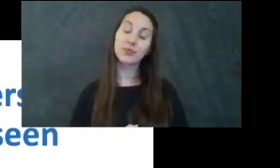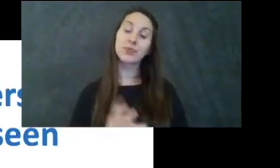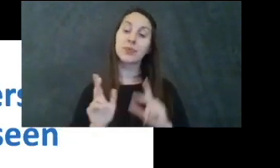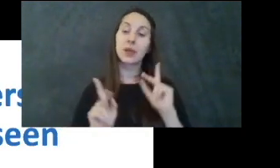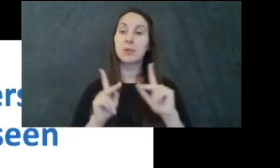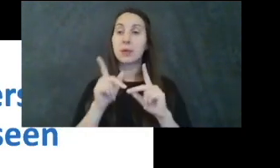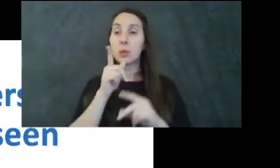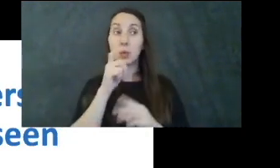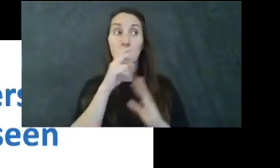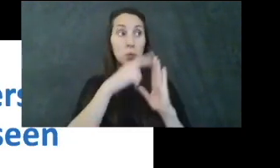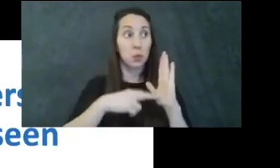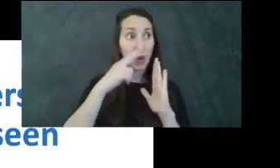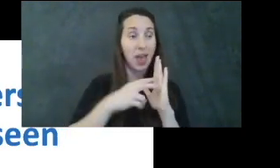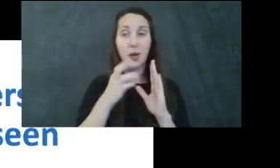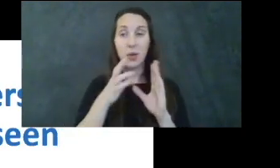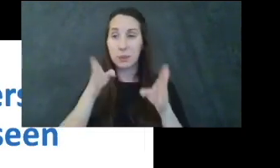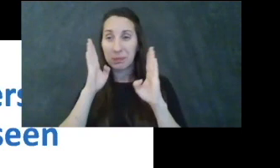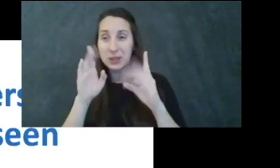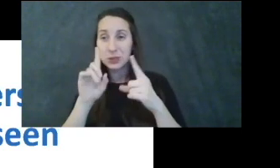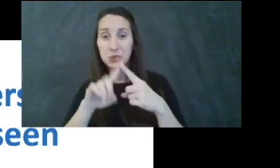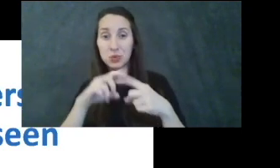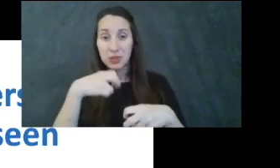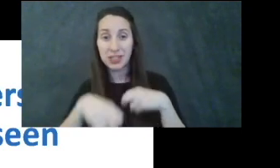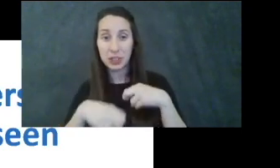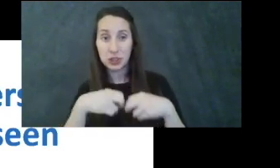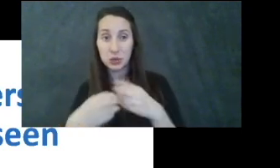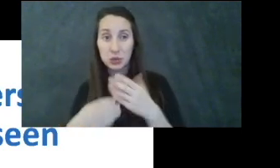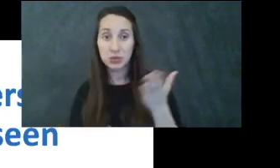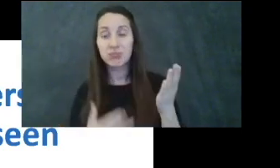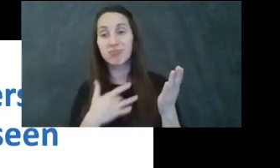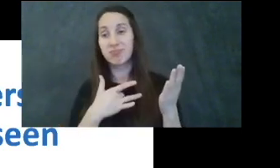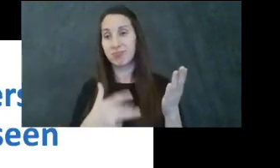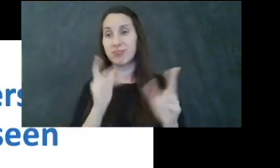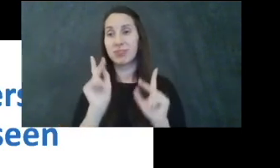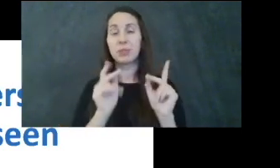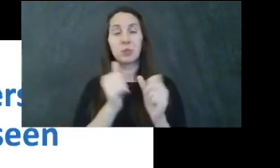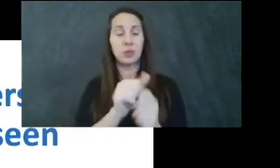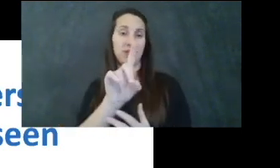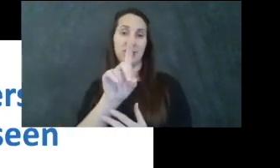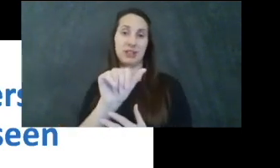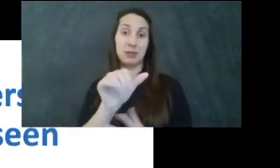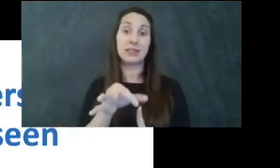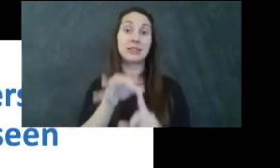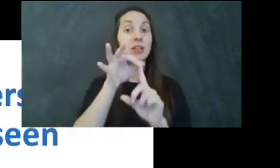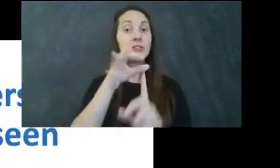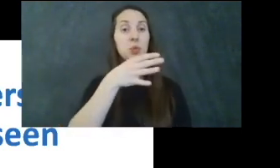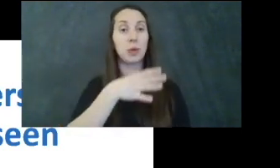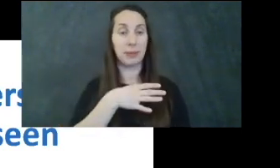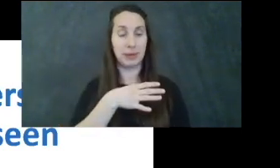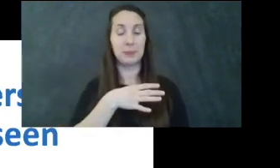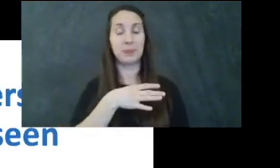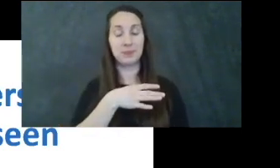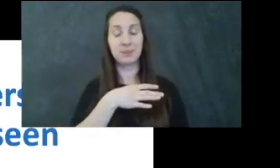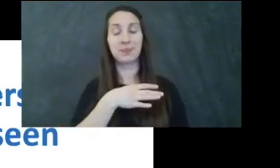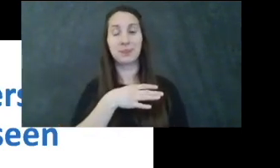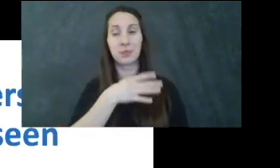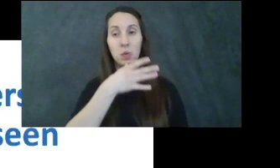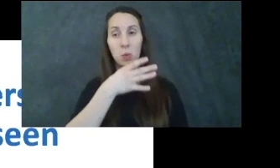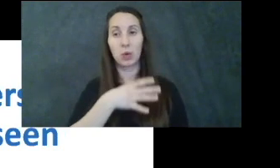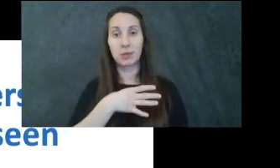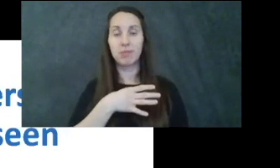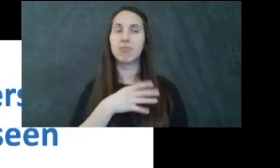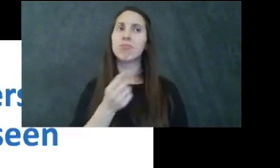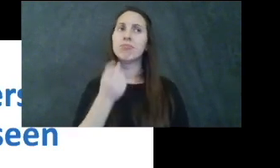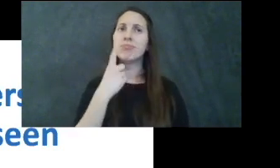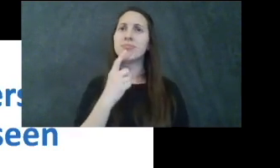issues are people with disabilities, especially women with disabilities. And we don't think of a